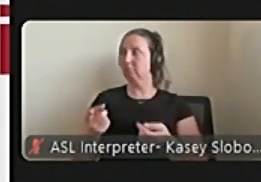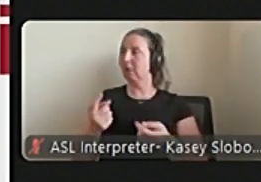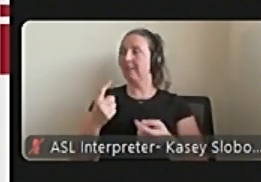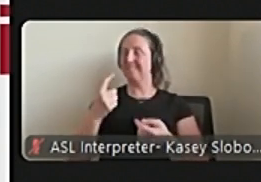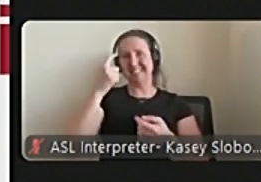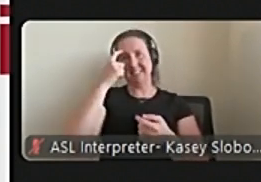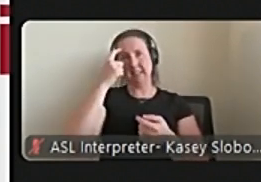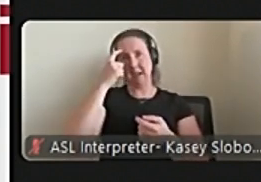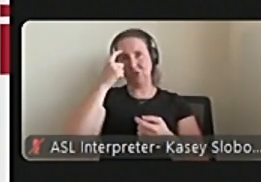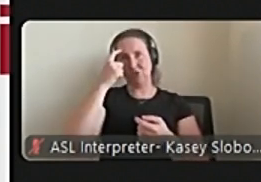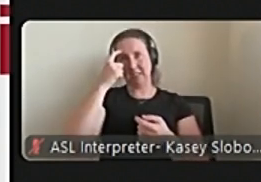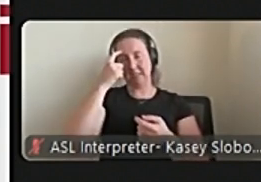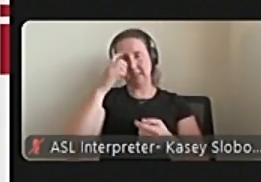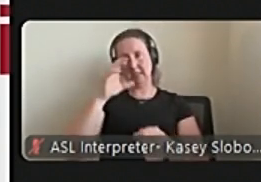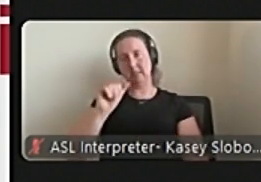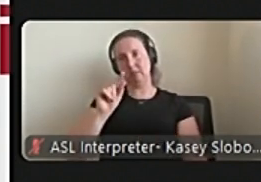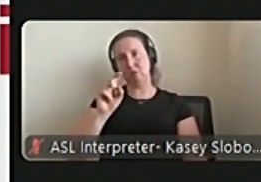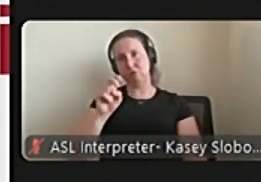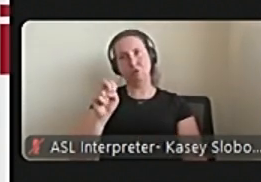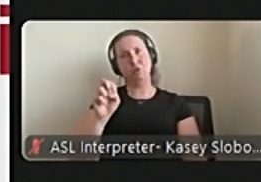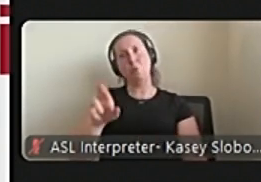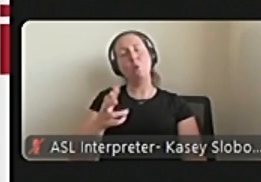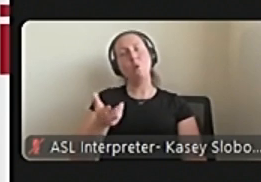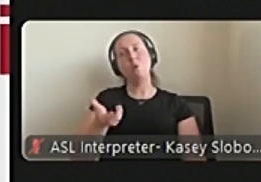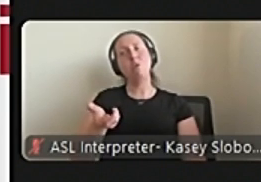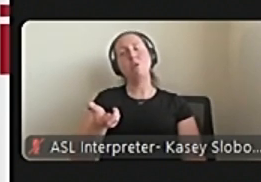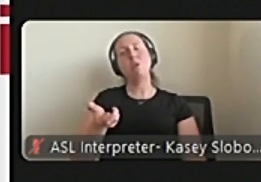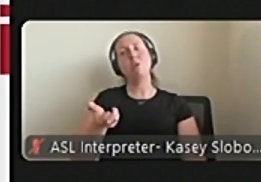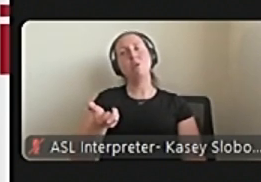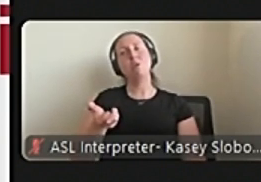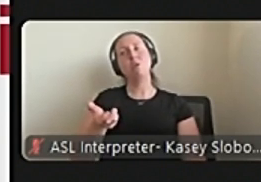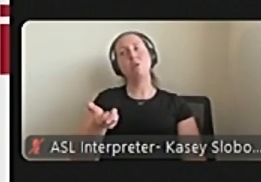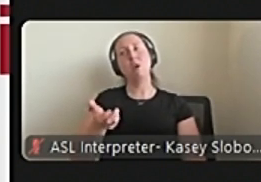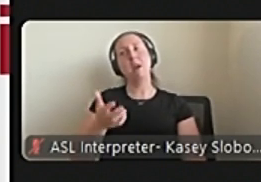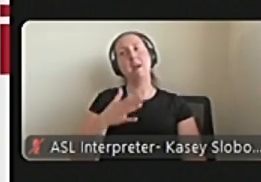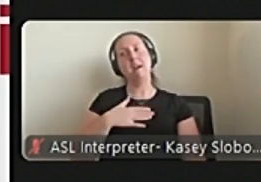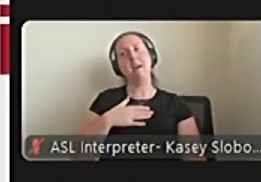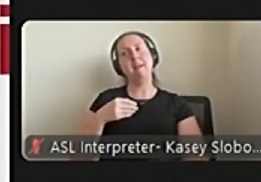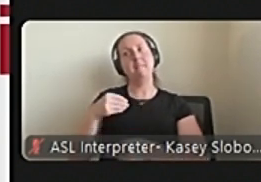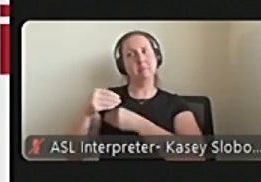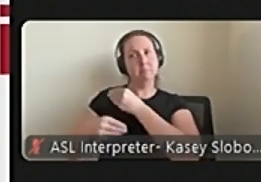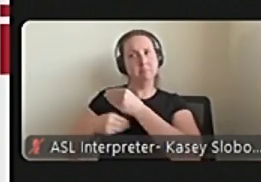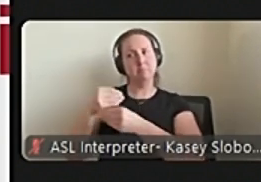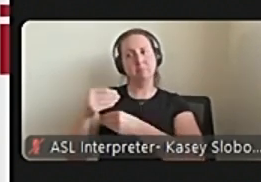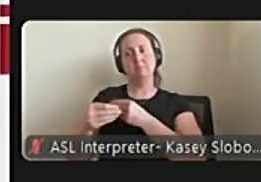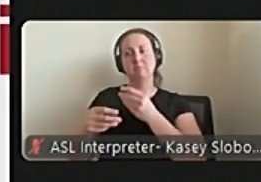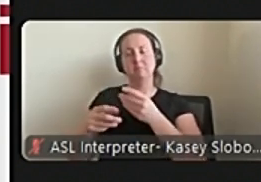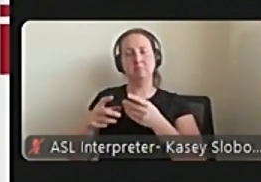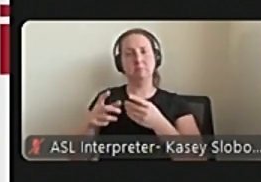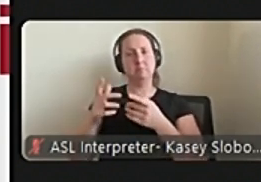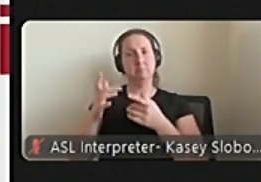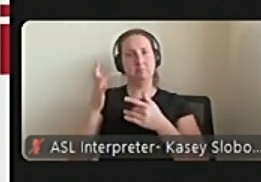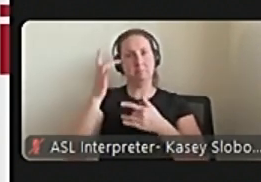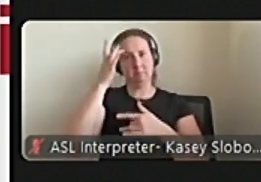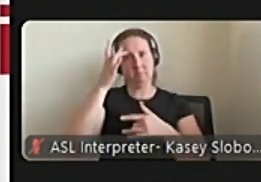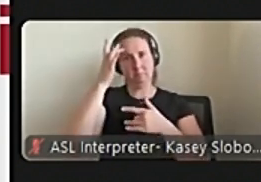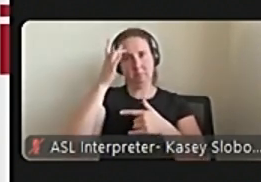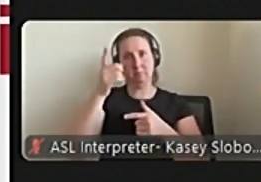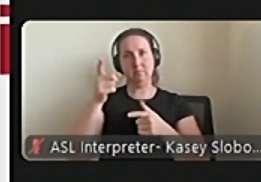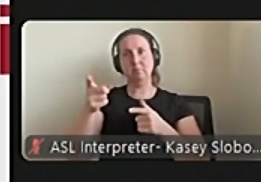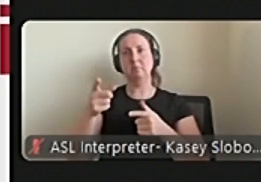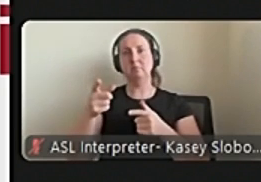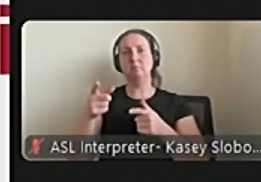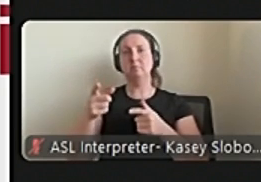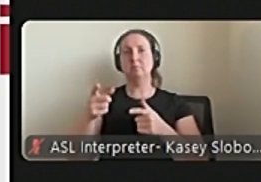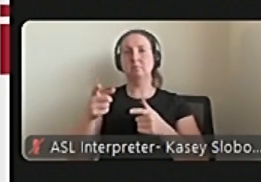have a dominantly inherited genetic disorder that would predispose me for younger onset.